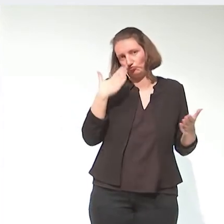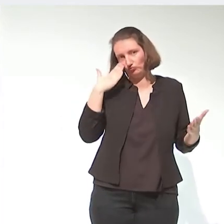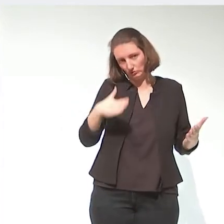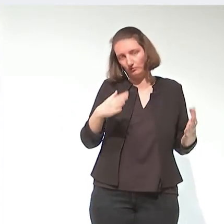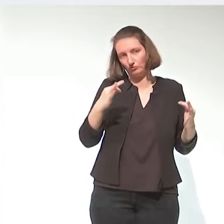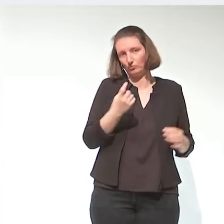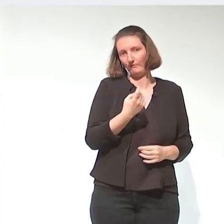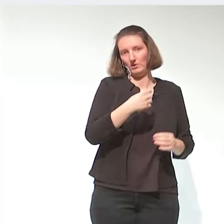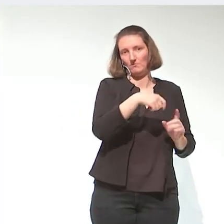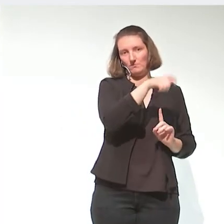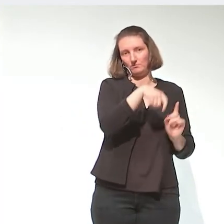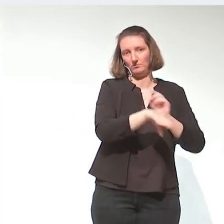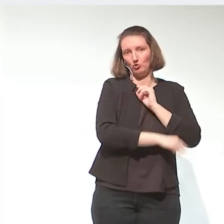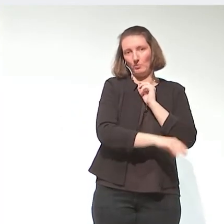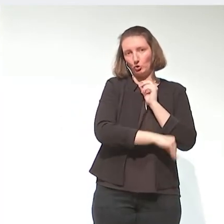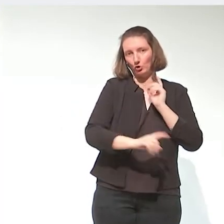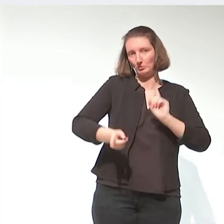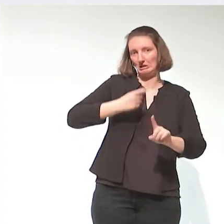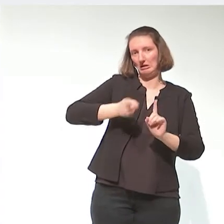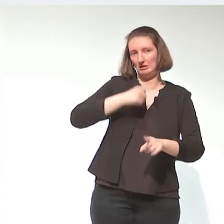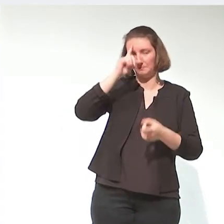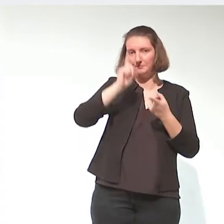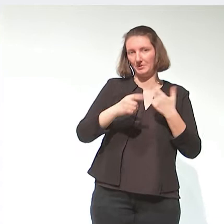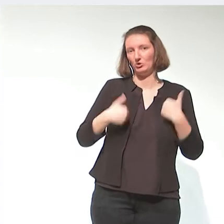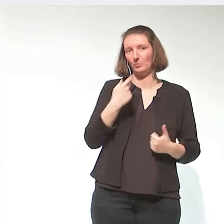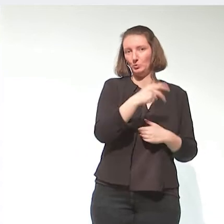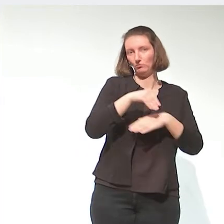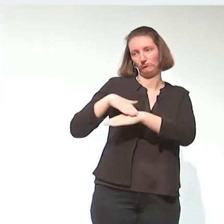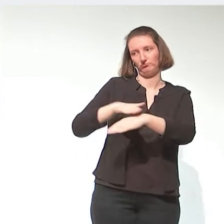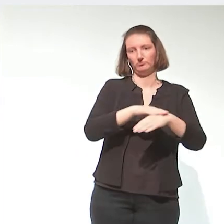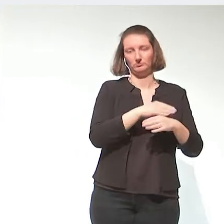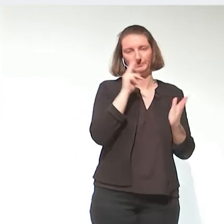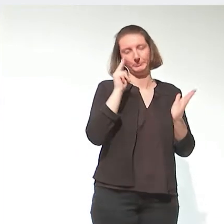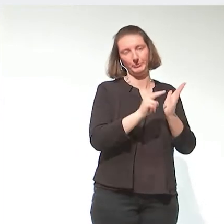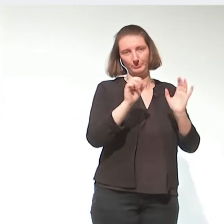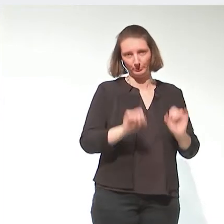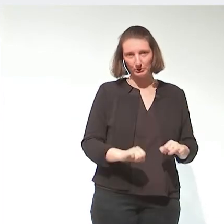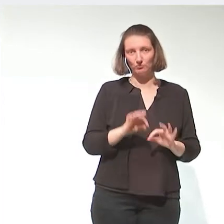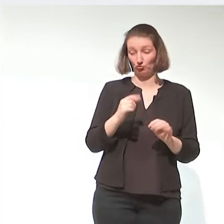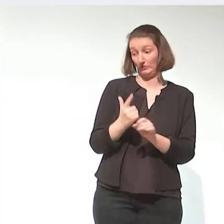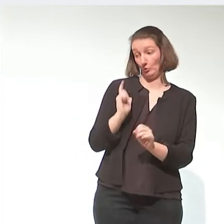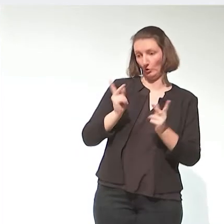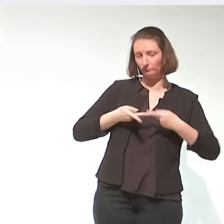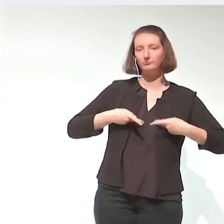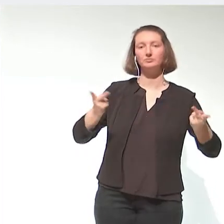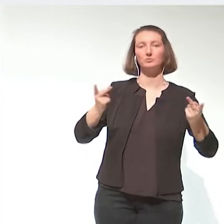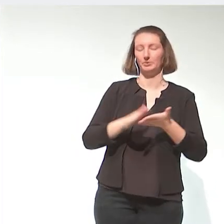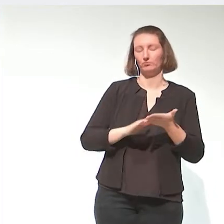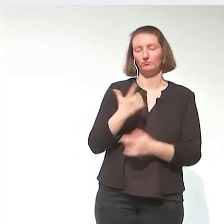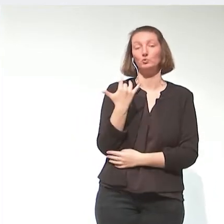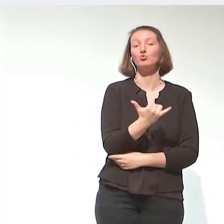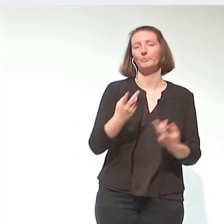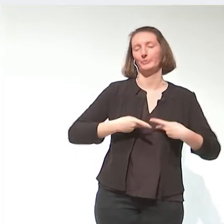with disabilities a couple of days ago. Now, when it comes to Malta and specific challenges which we are seeking to address